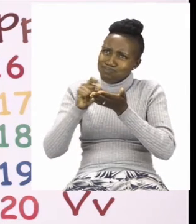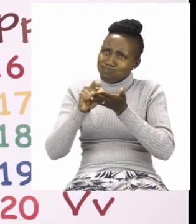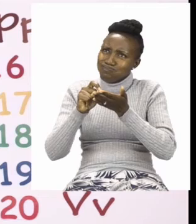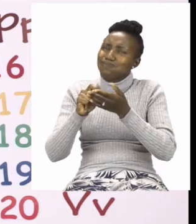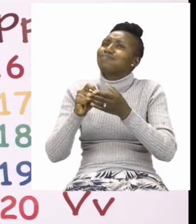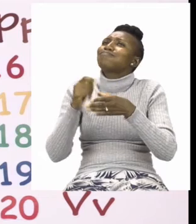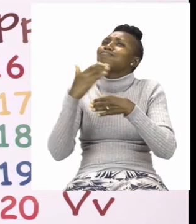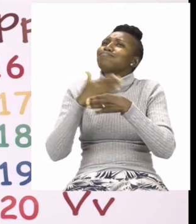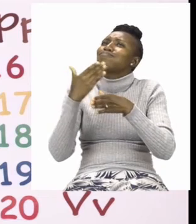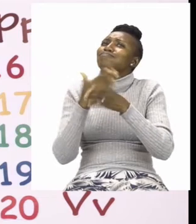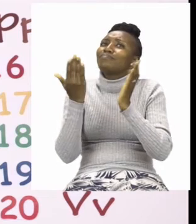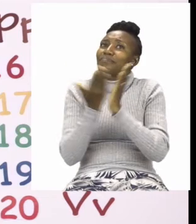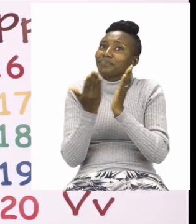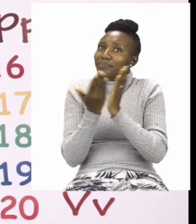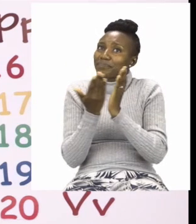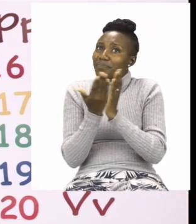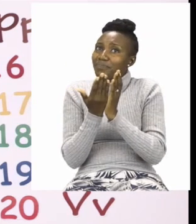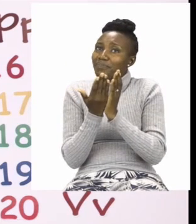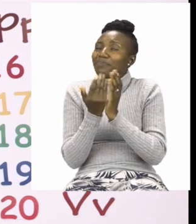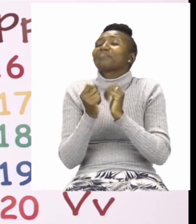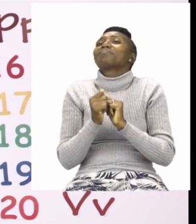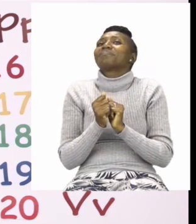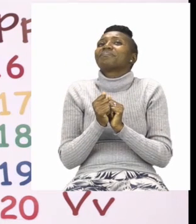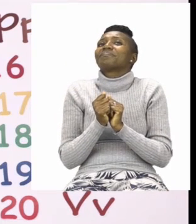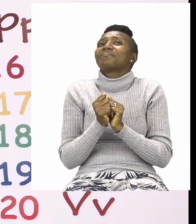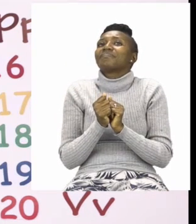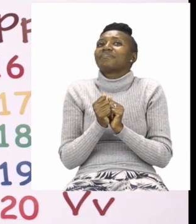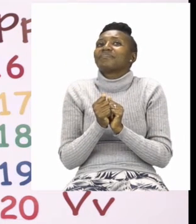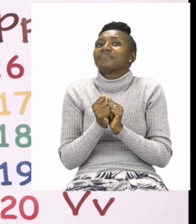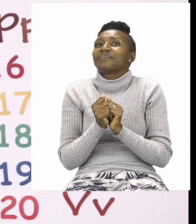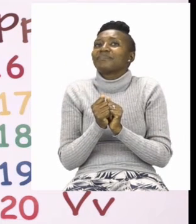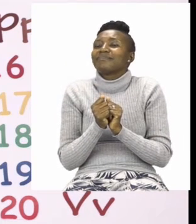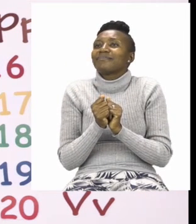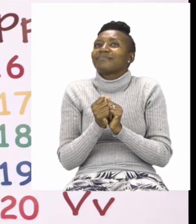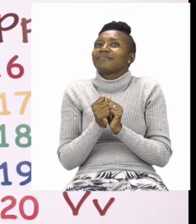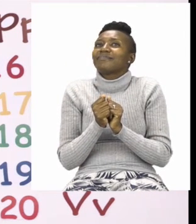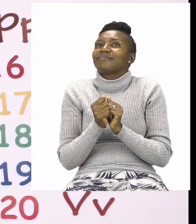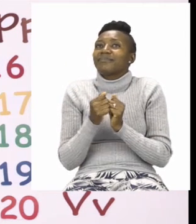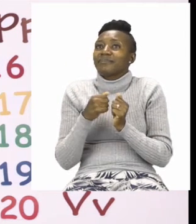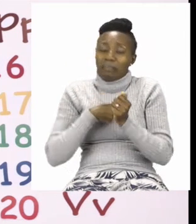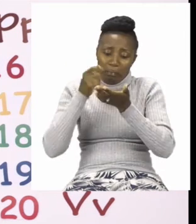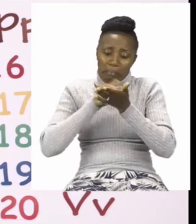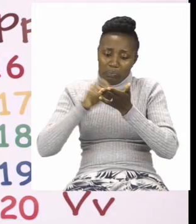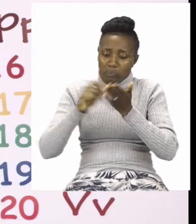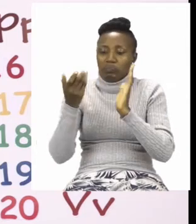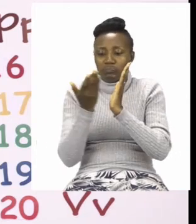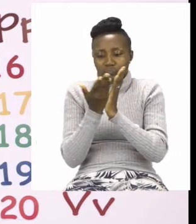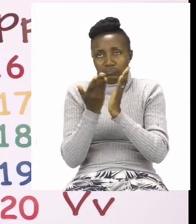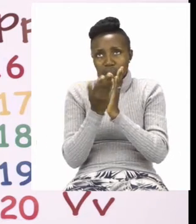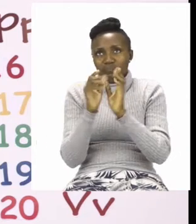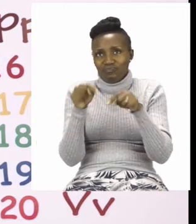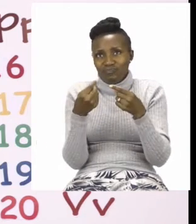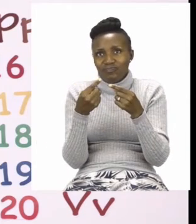schoolwork. I have mine here, and this is where I write all the things about school. The book